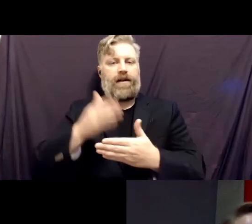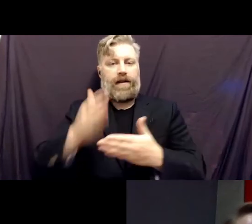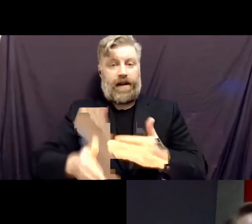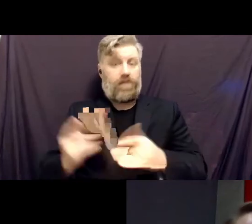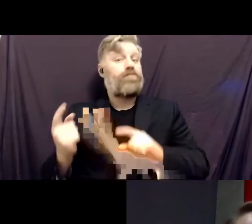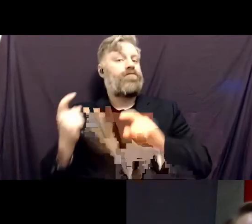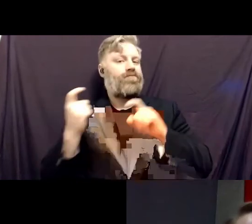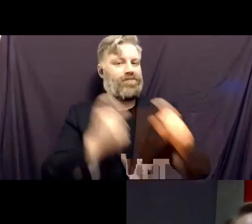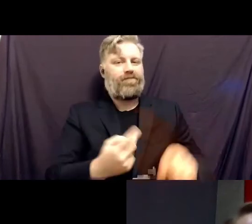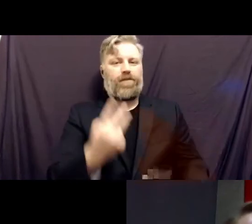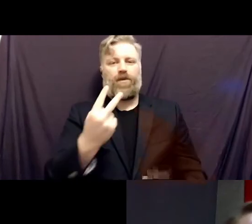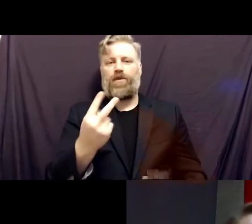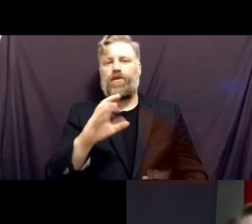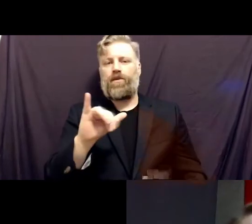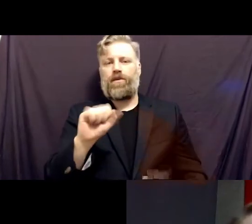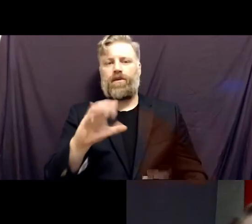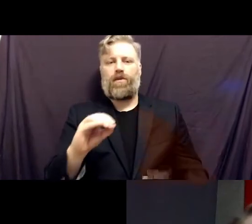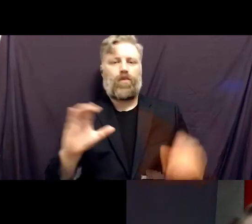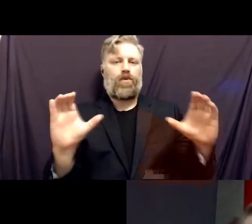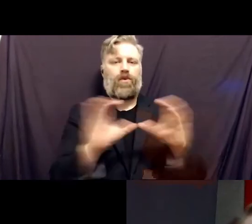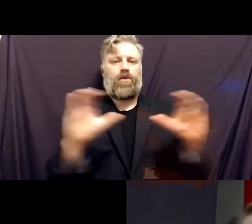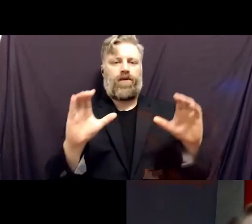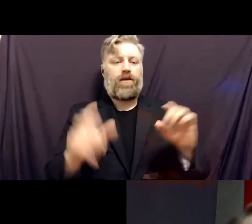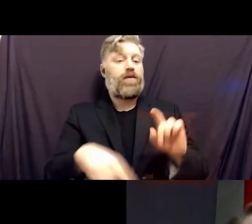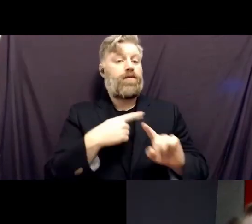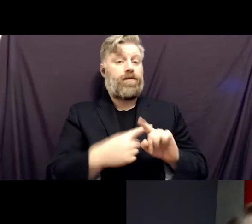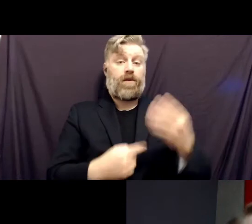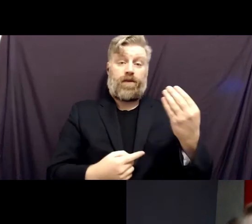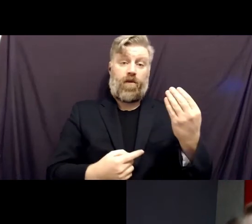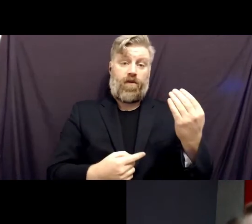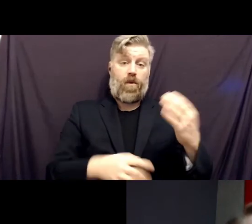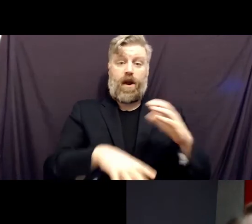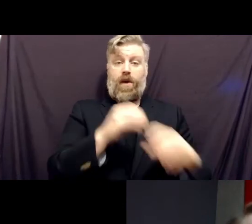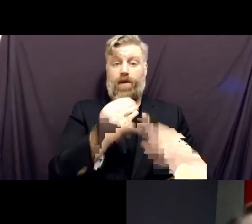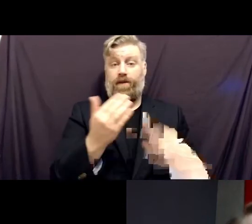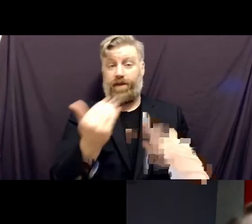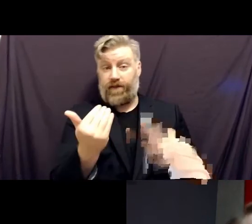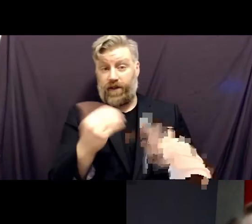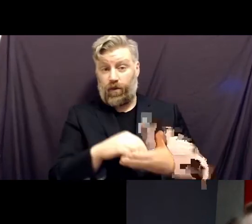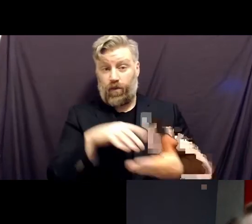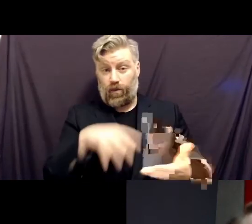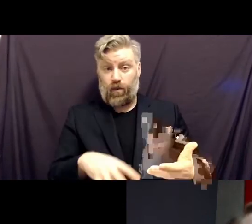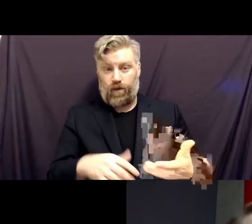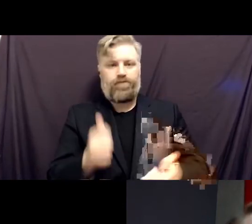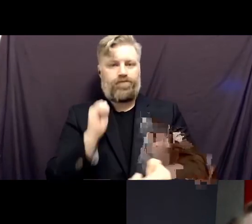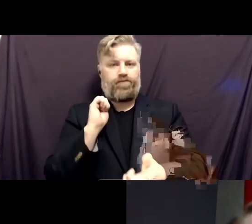certifications, and 14 out of 15 of the students passed